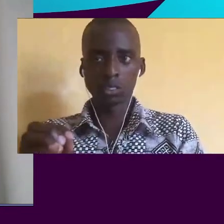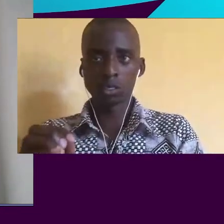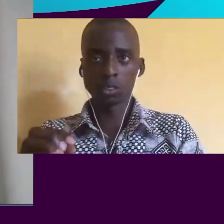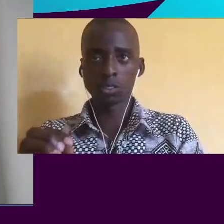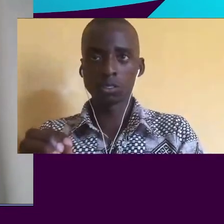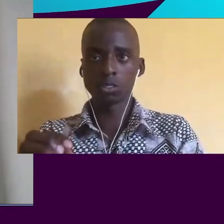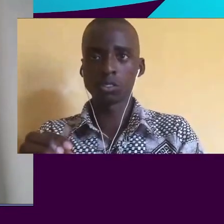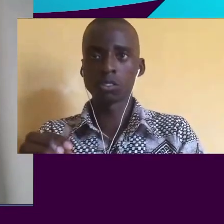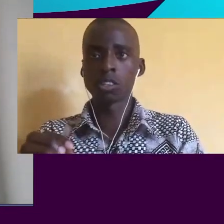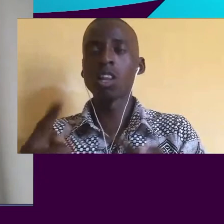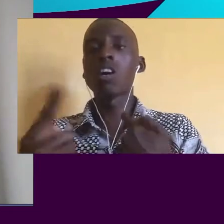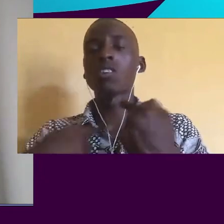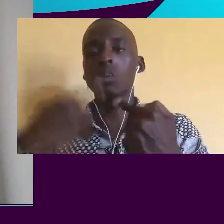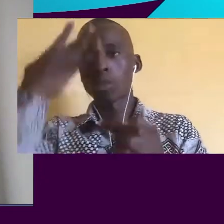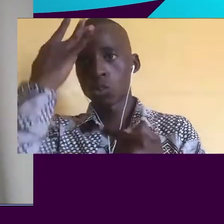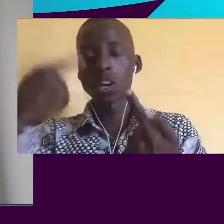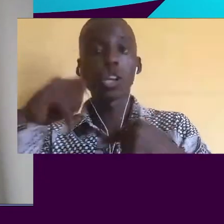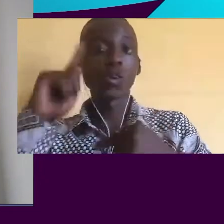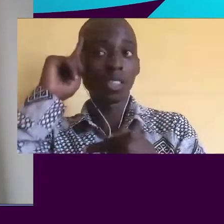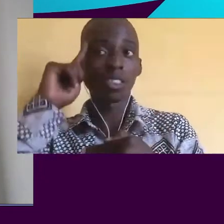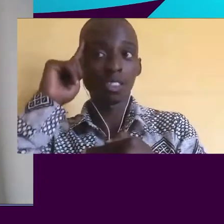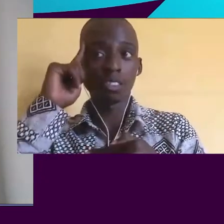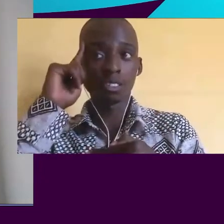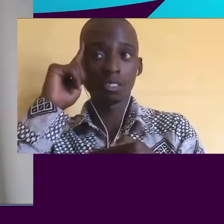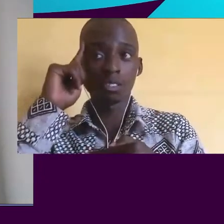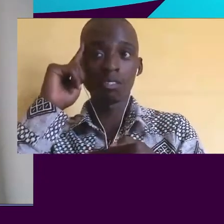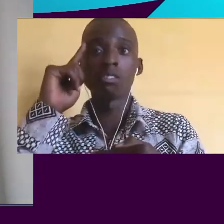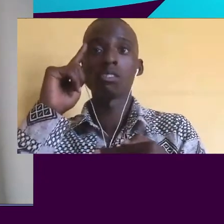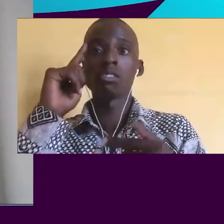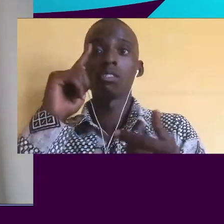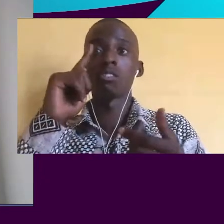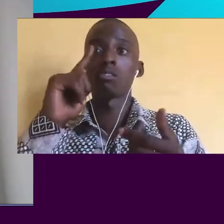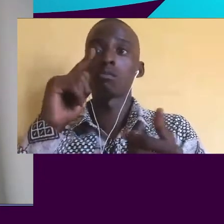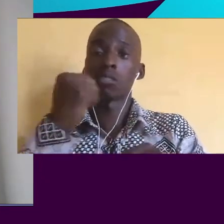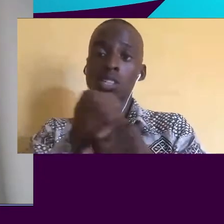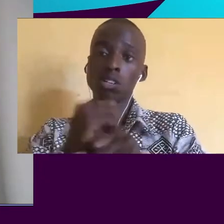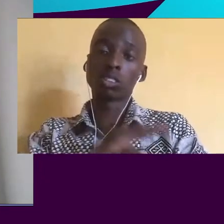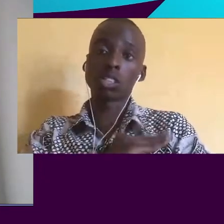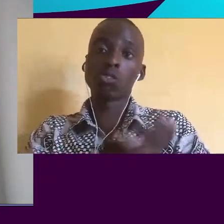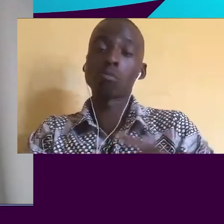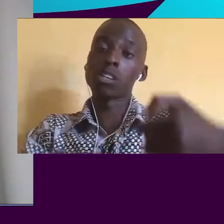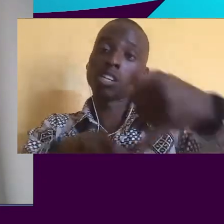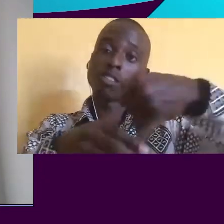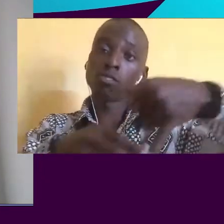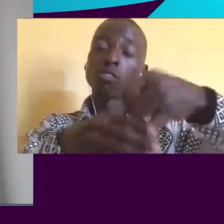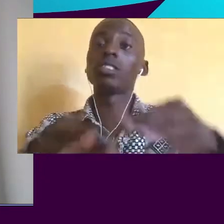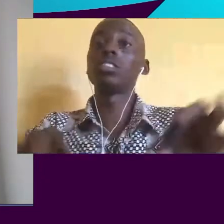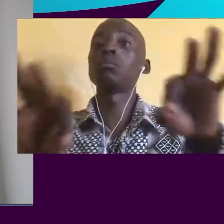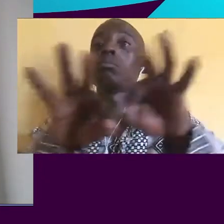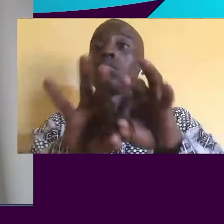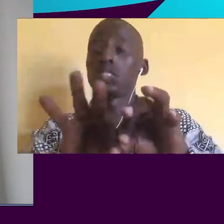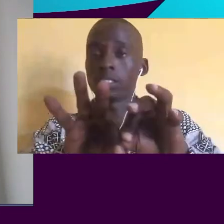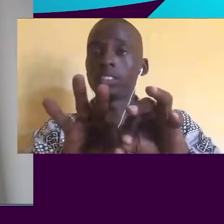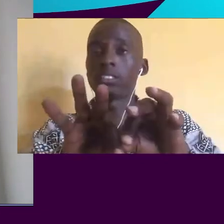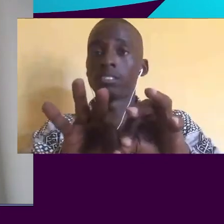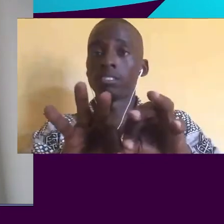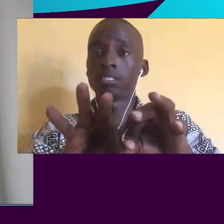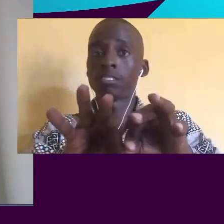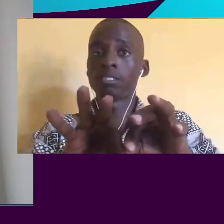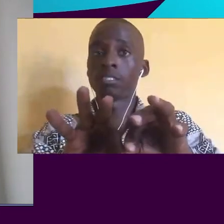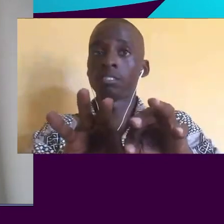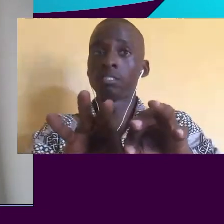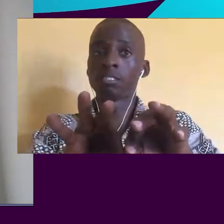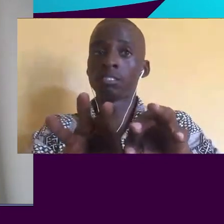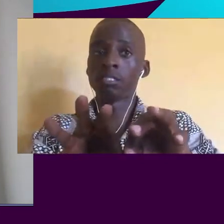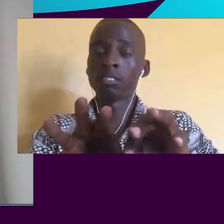we think getting girls and women involved is important. The imbalance of participation